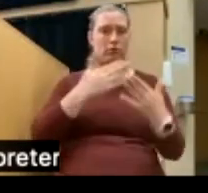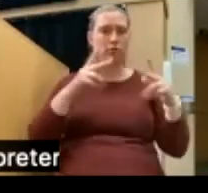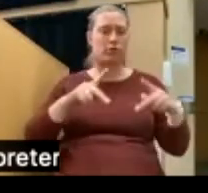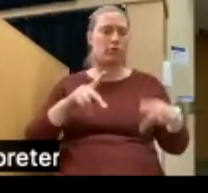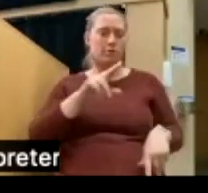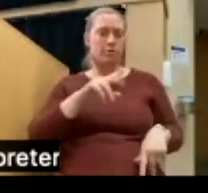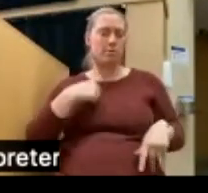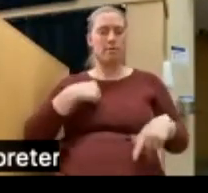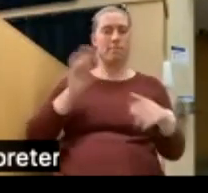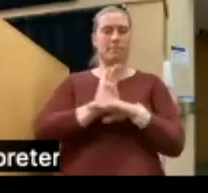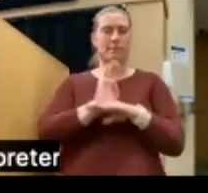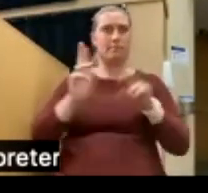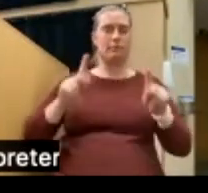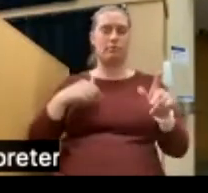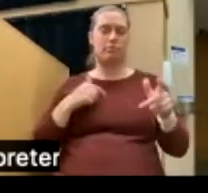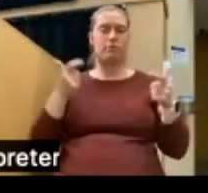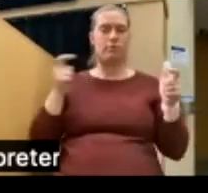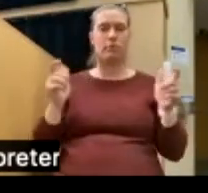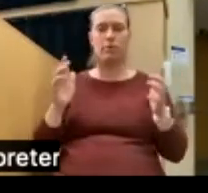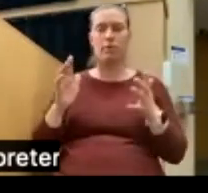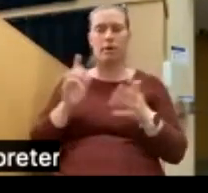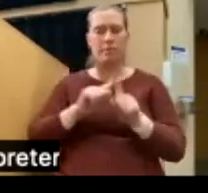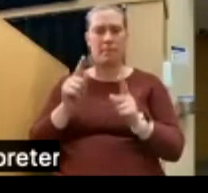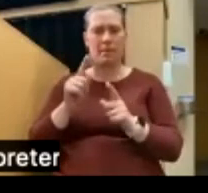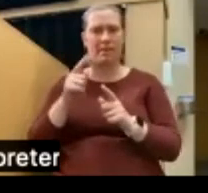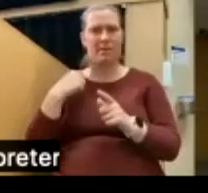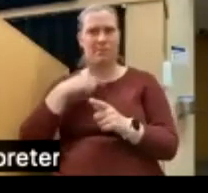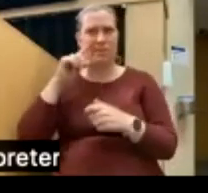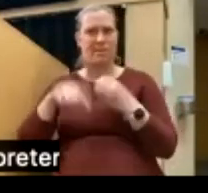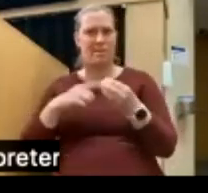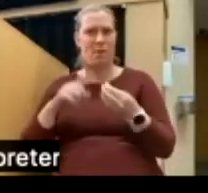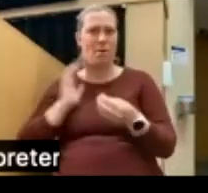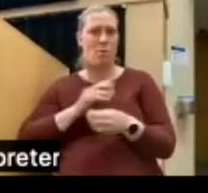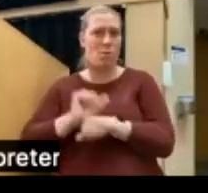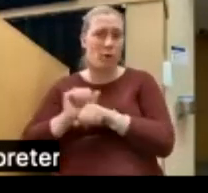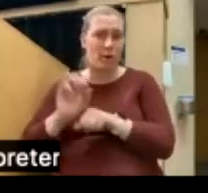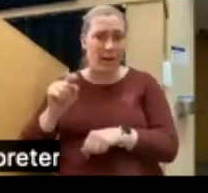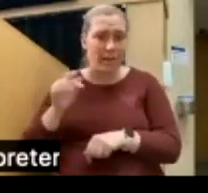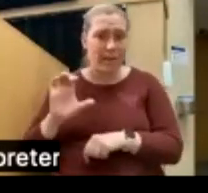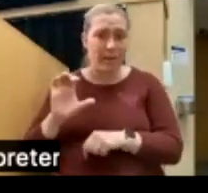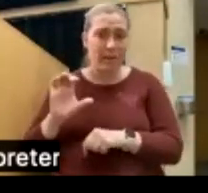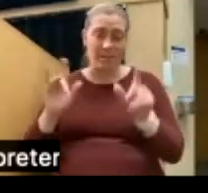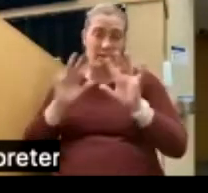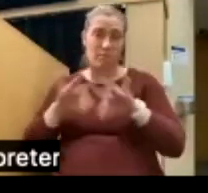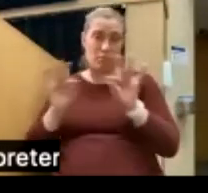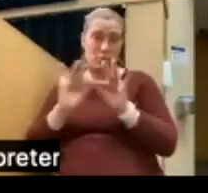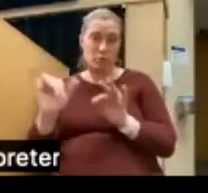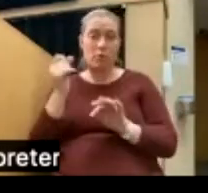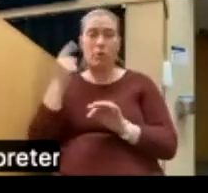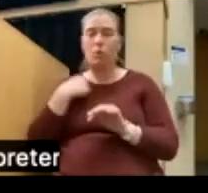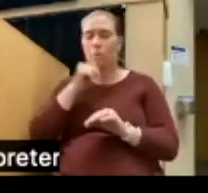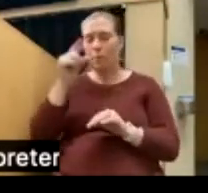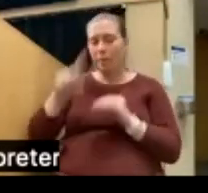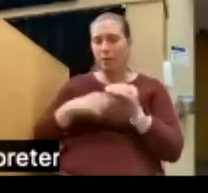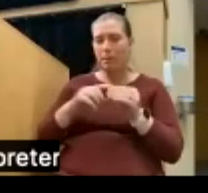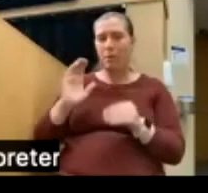some time thinking about is we spend a lot of time thinking about our work ethic and how important that is, but we also don't think about